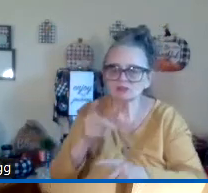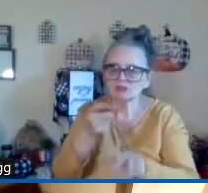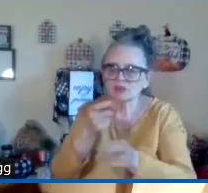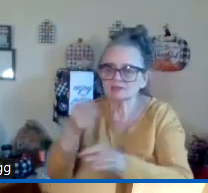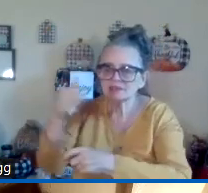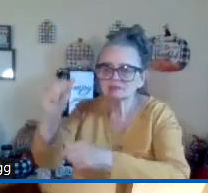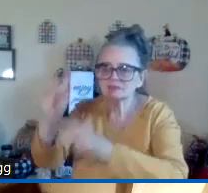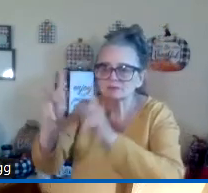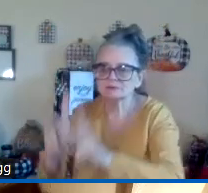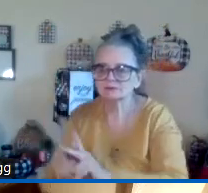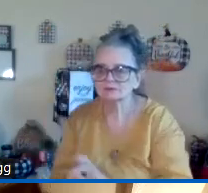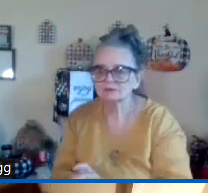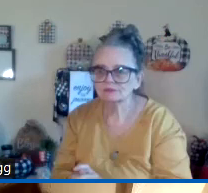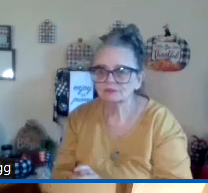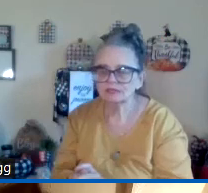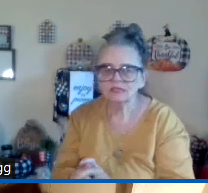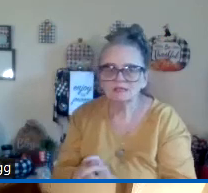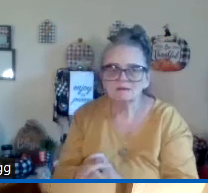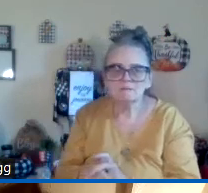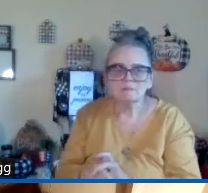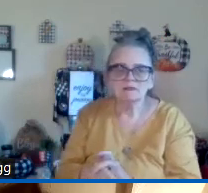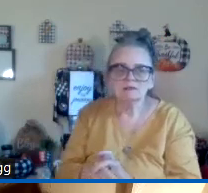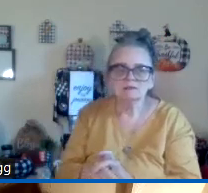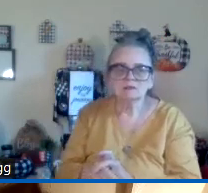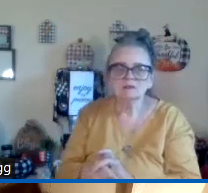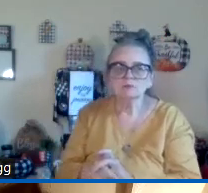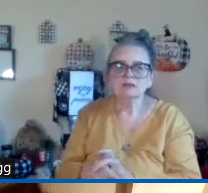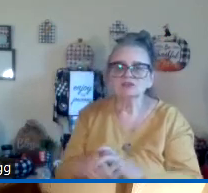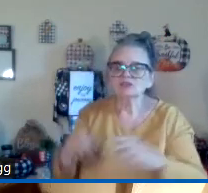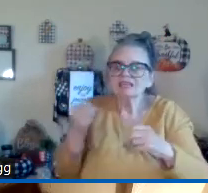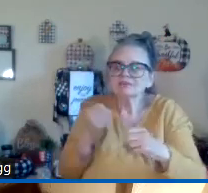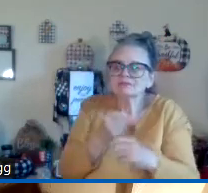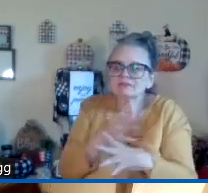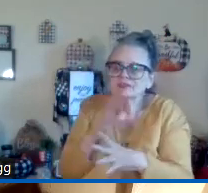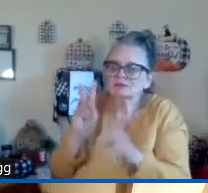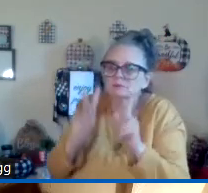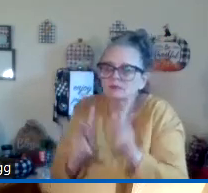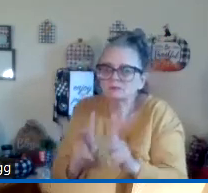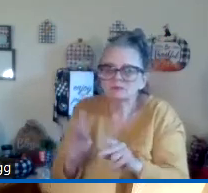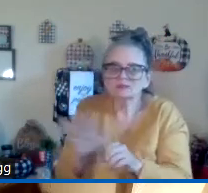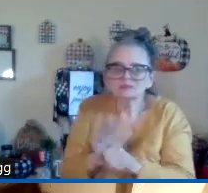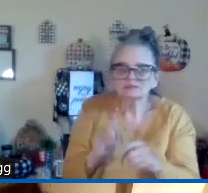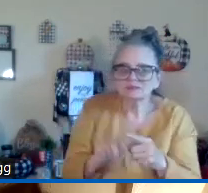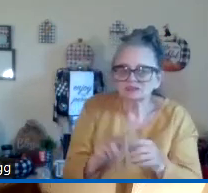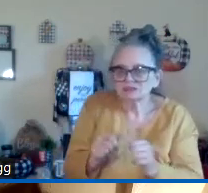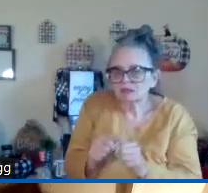Don't think that just because, well, I think I can do this, but it's against what the Bible says.